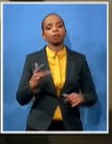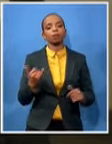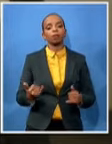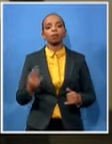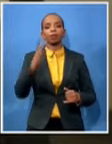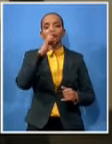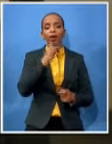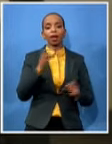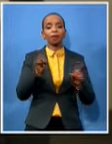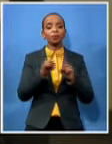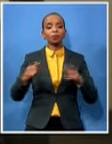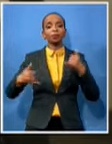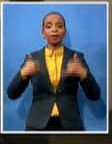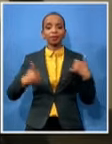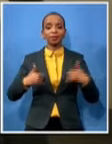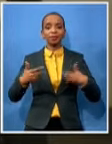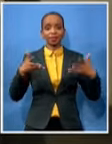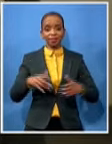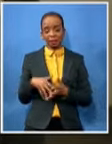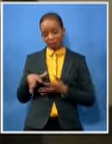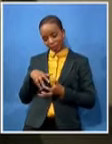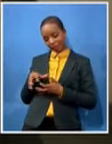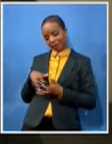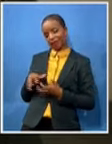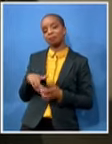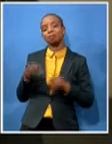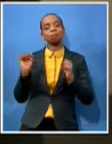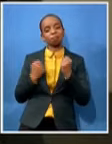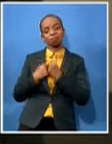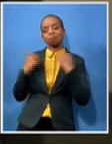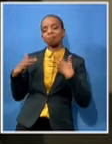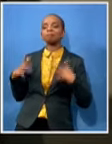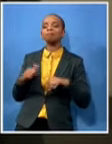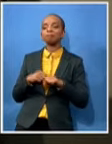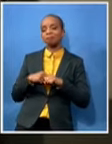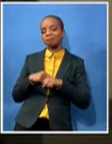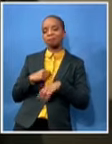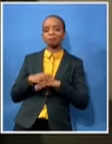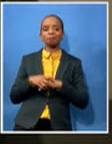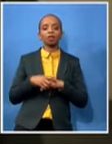Yeah. Emergency coordination, yes. Yes. I think from the last week.